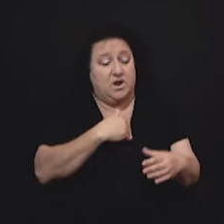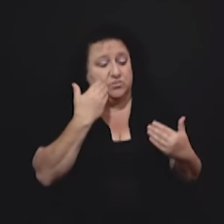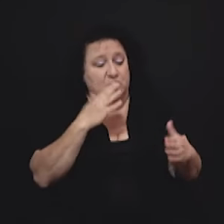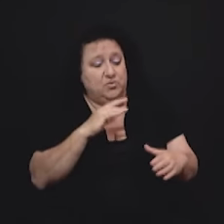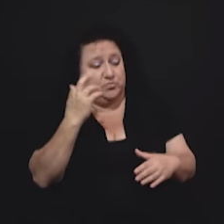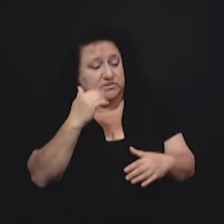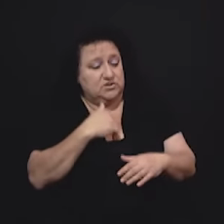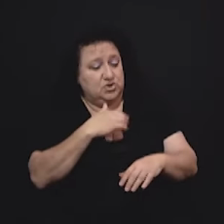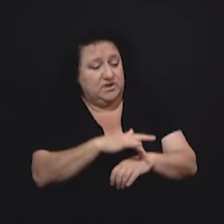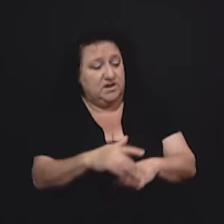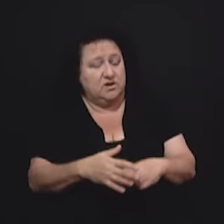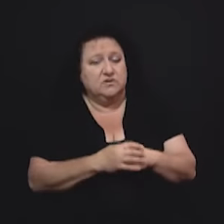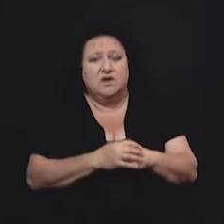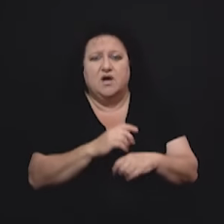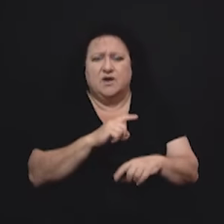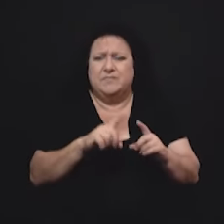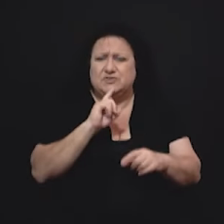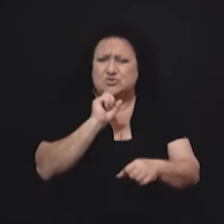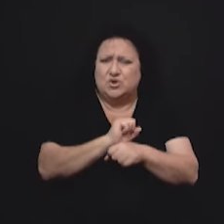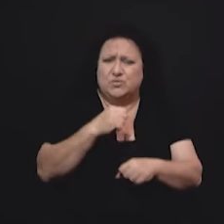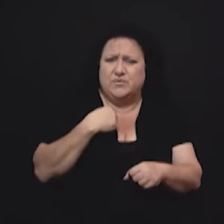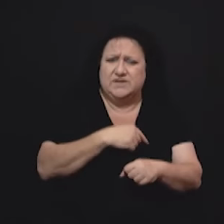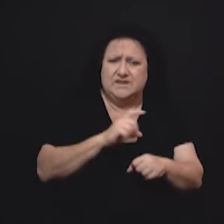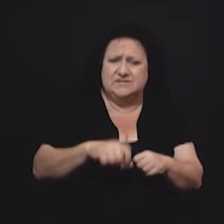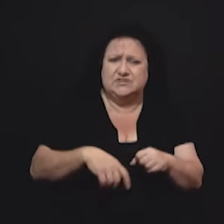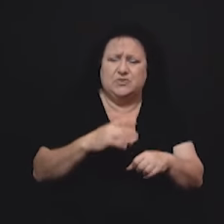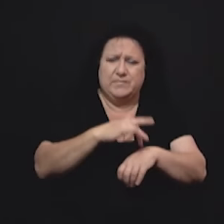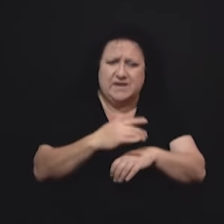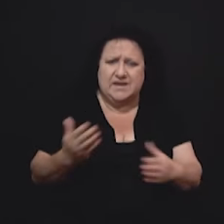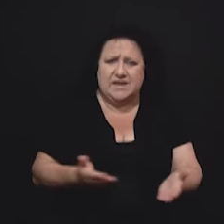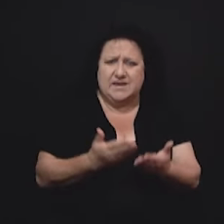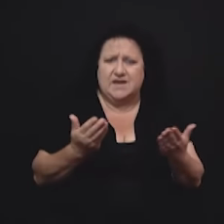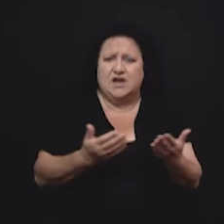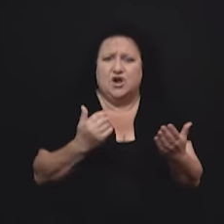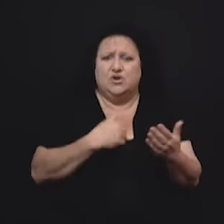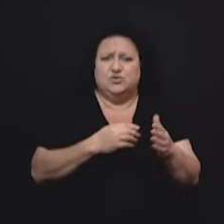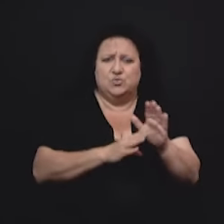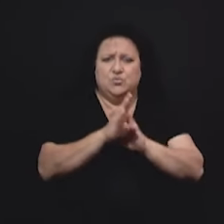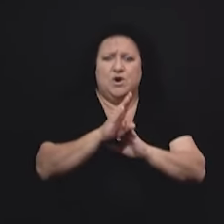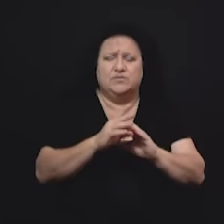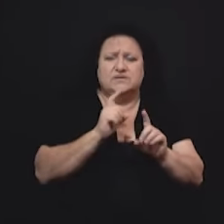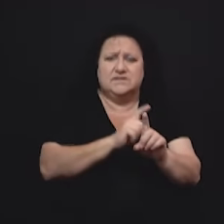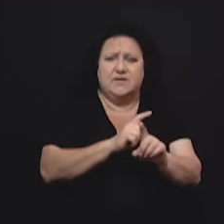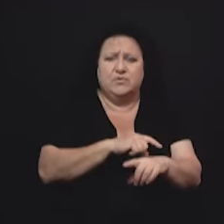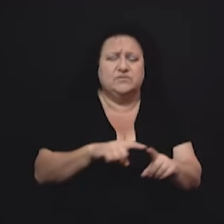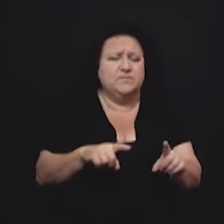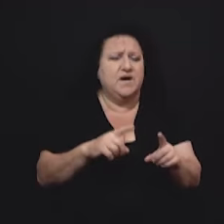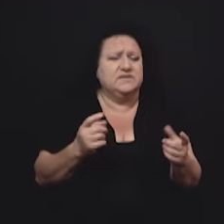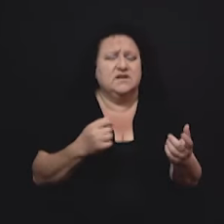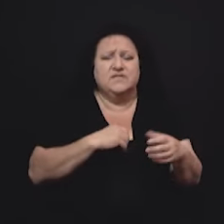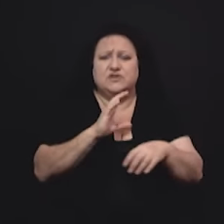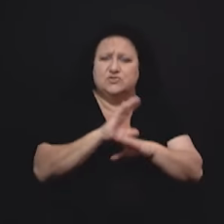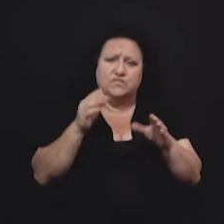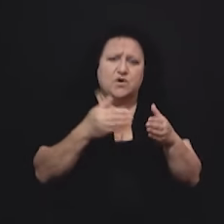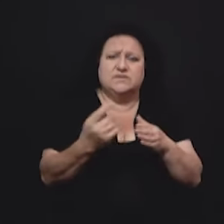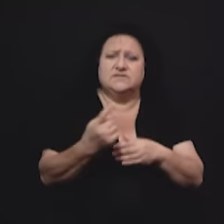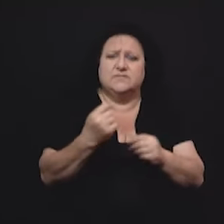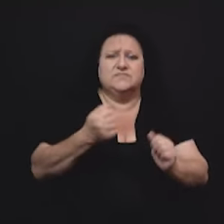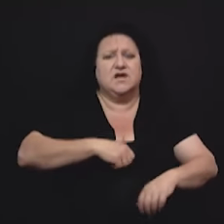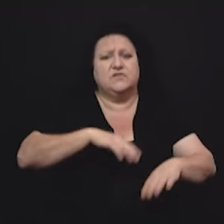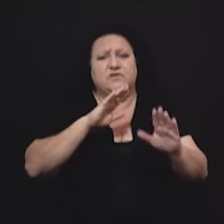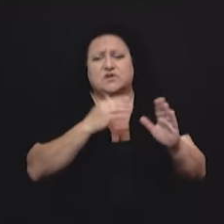sure, we need to be here to grow disciples and to affirm disciples, but the church focused on something very simple, very sacrificial, and God brought the